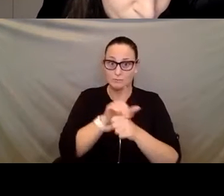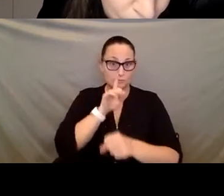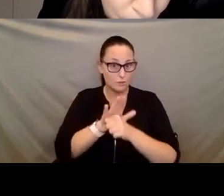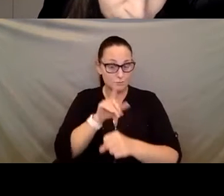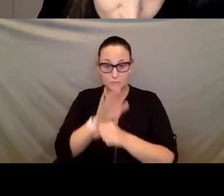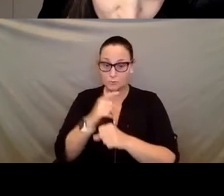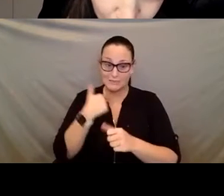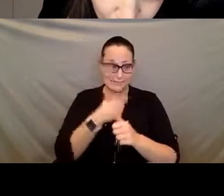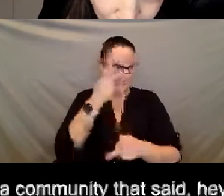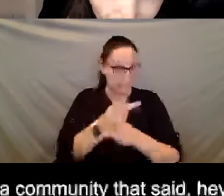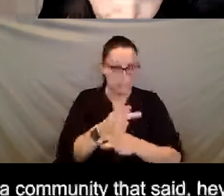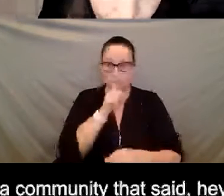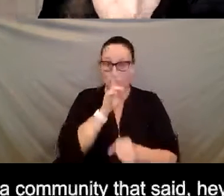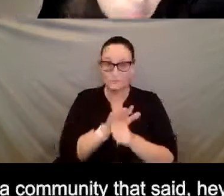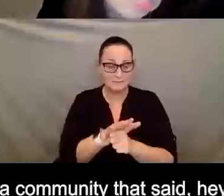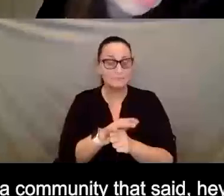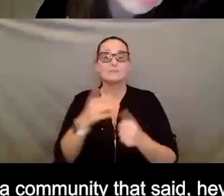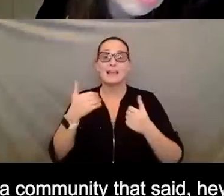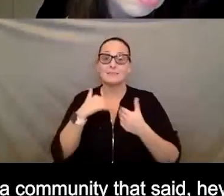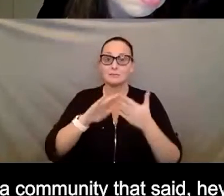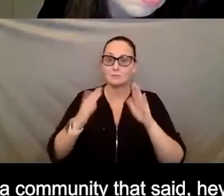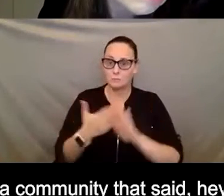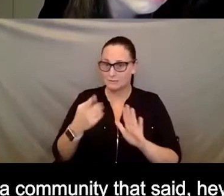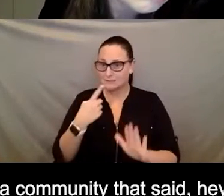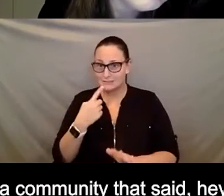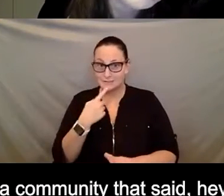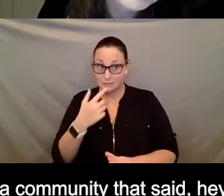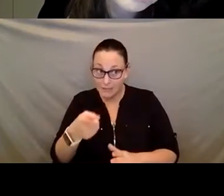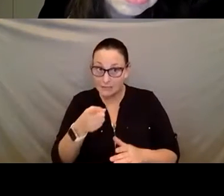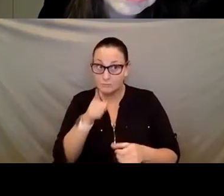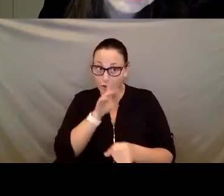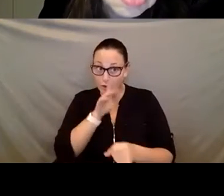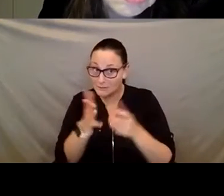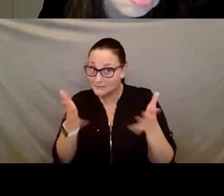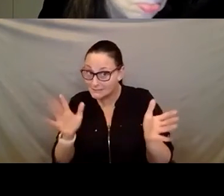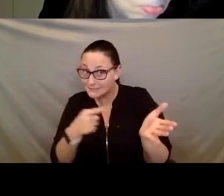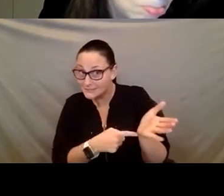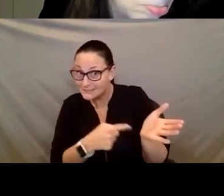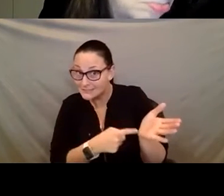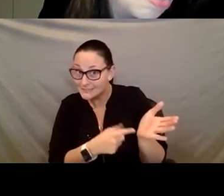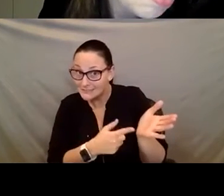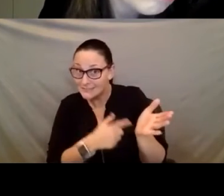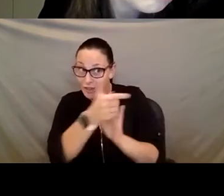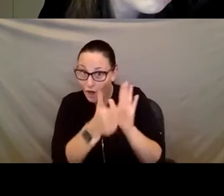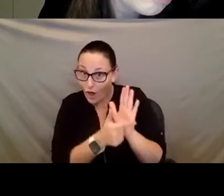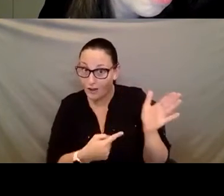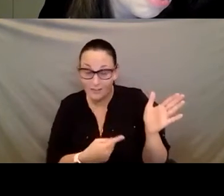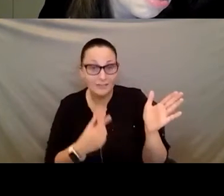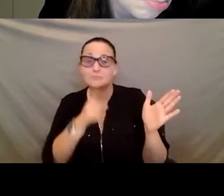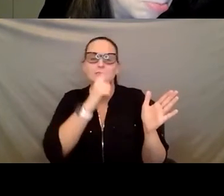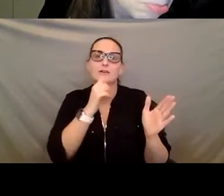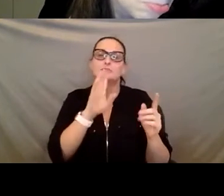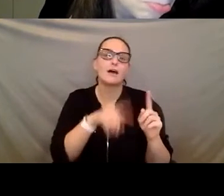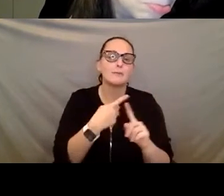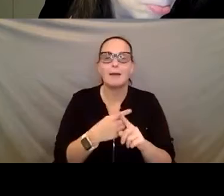needed to keep those promises. So having a community that said, hey, this is a promise that was made, and this is the law. We're not talking about